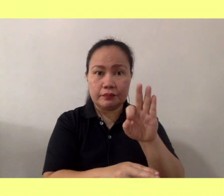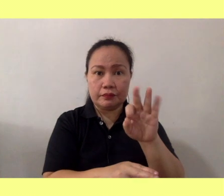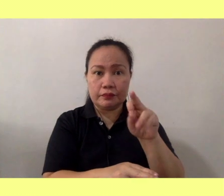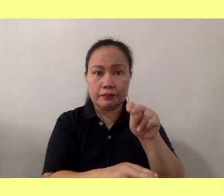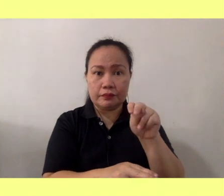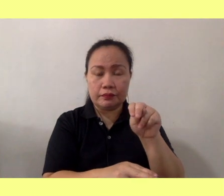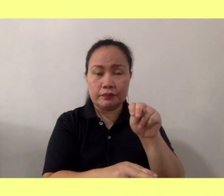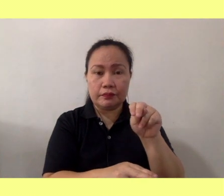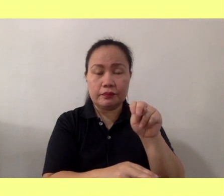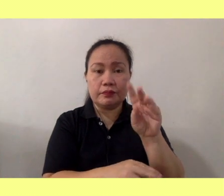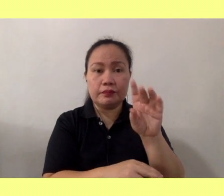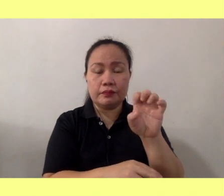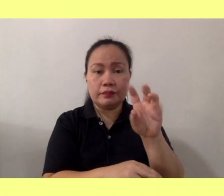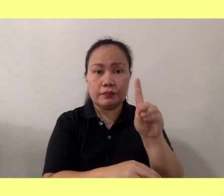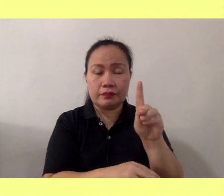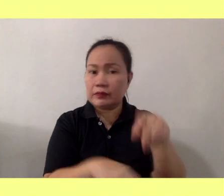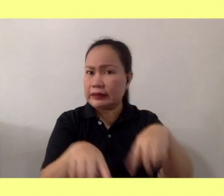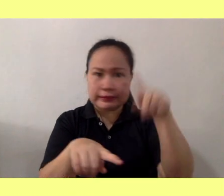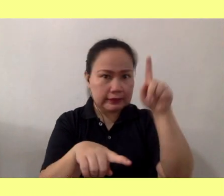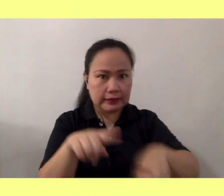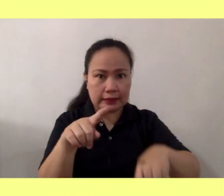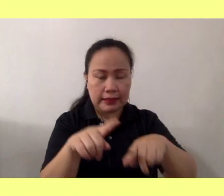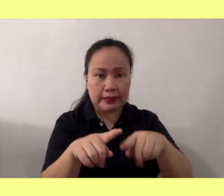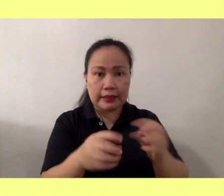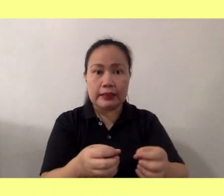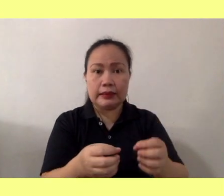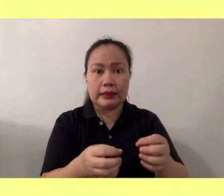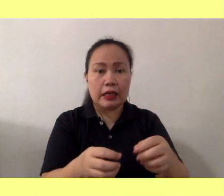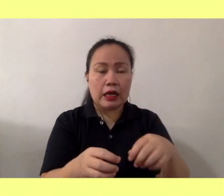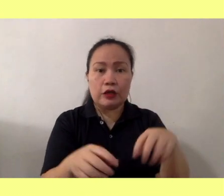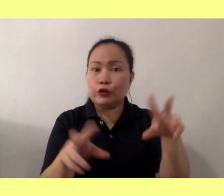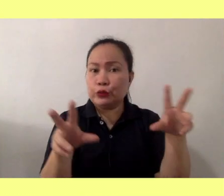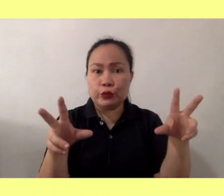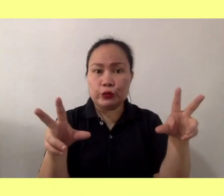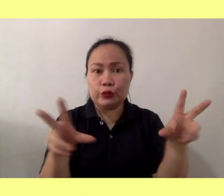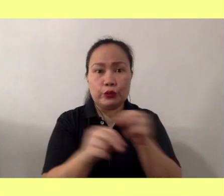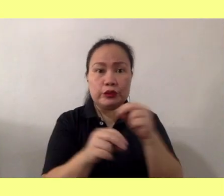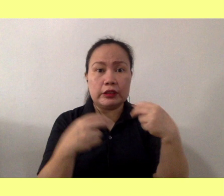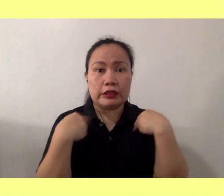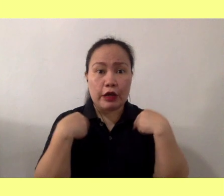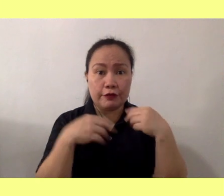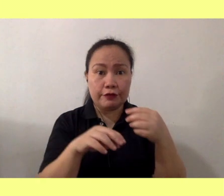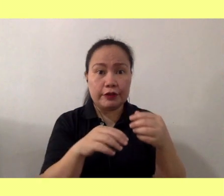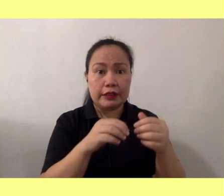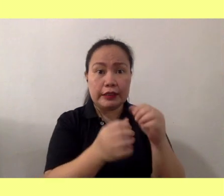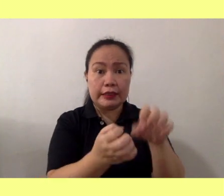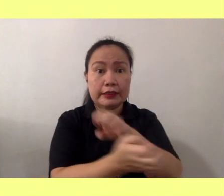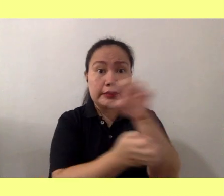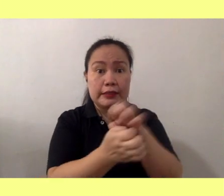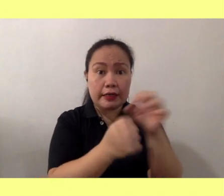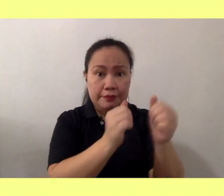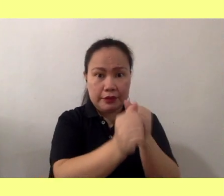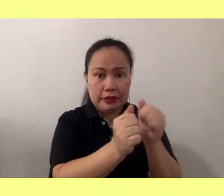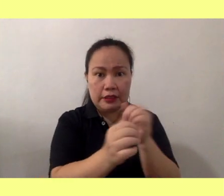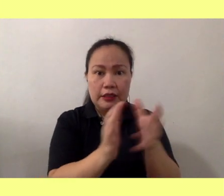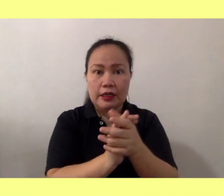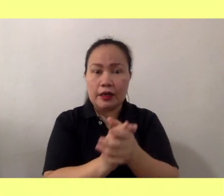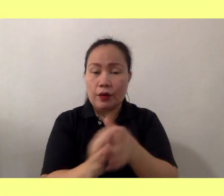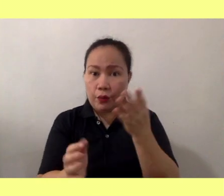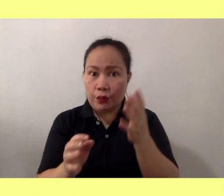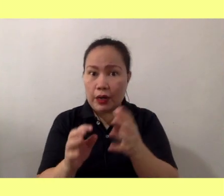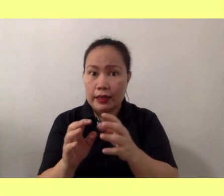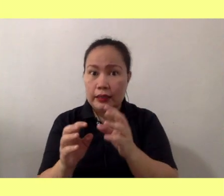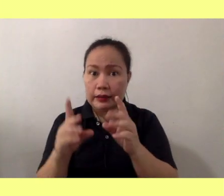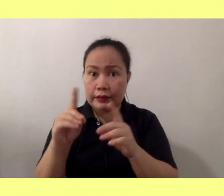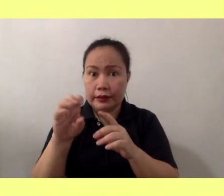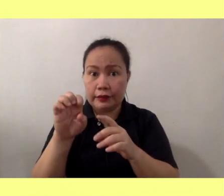it precisely. While defined terms, there is a formal definition. Now, when we